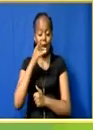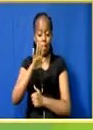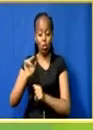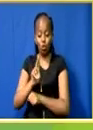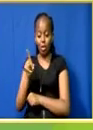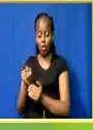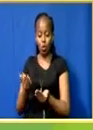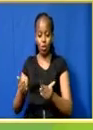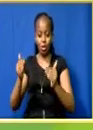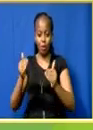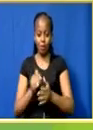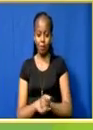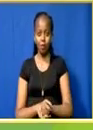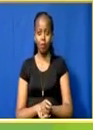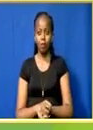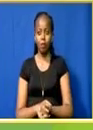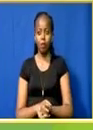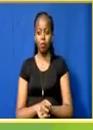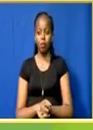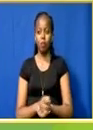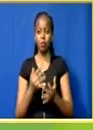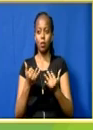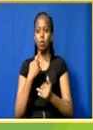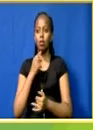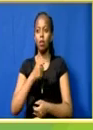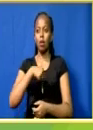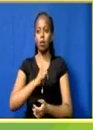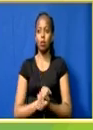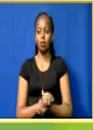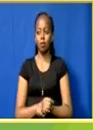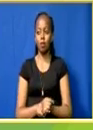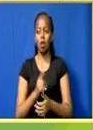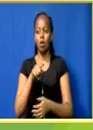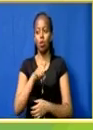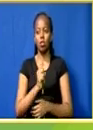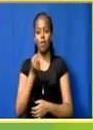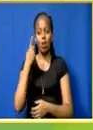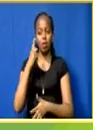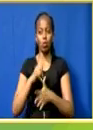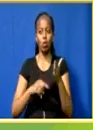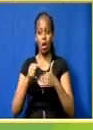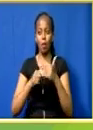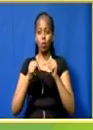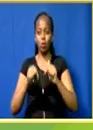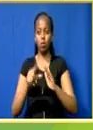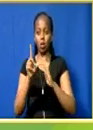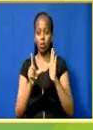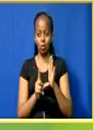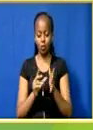airtight containers. Yes. All right. Now tell me, what have you understood about today's